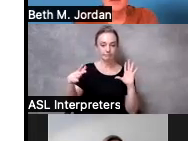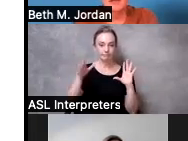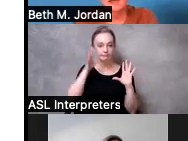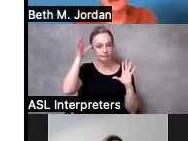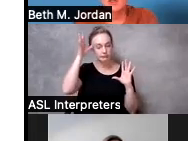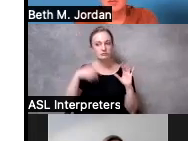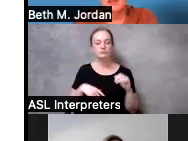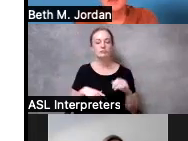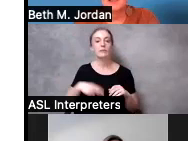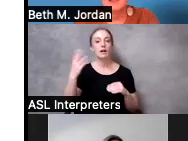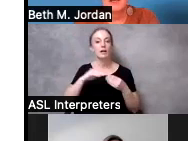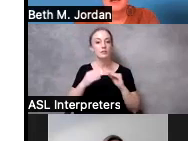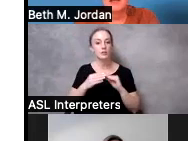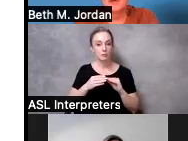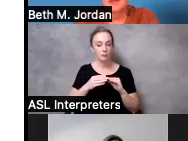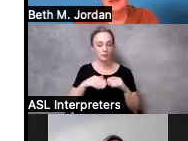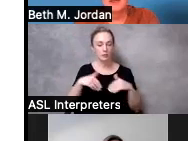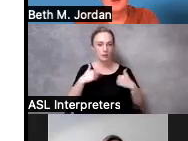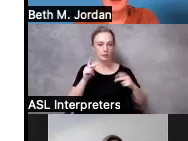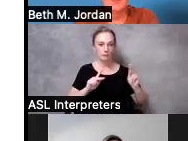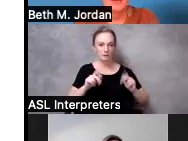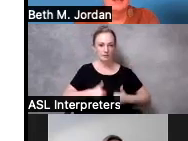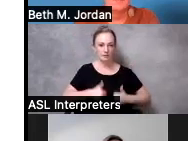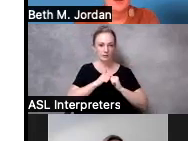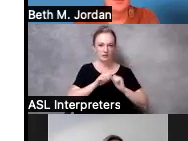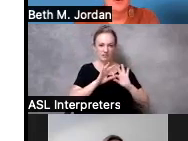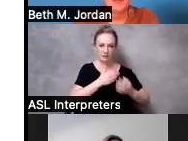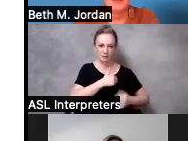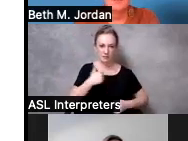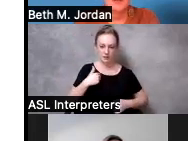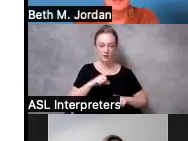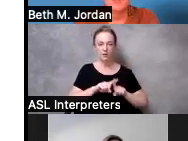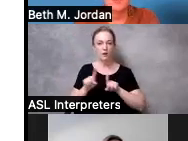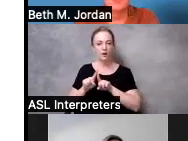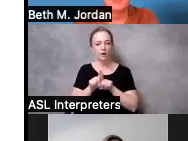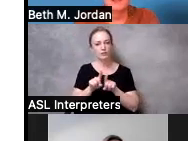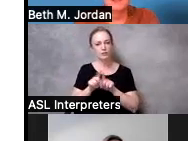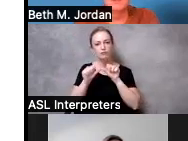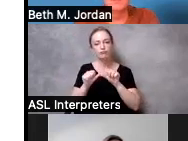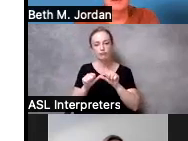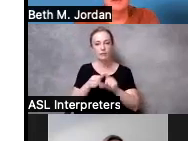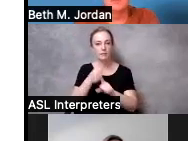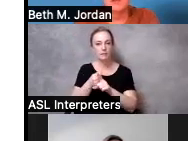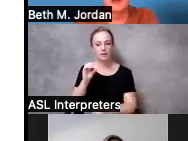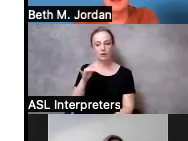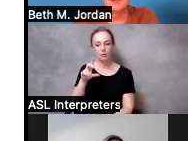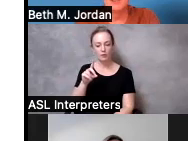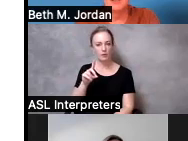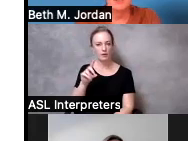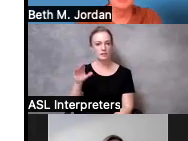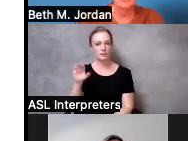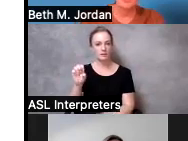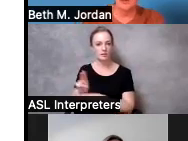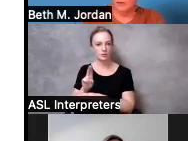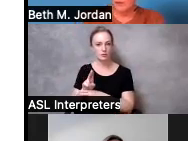youth living in kinship placements, as well as the continuing impact of the opioid and other substance use crisis, many of these preceding the